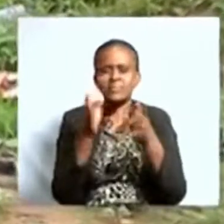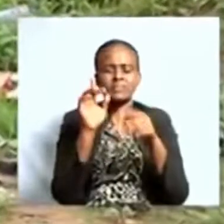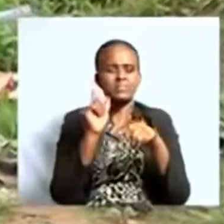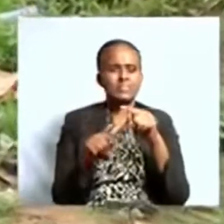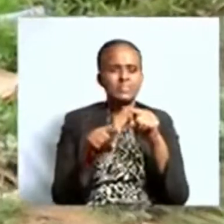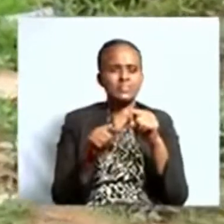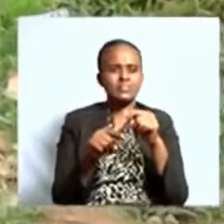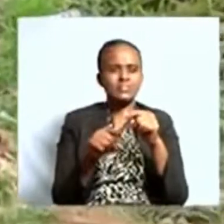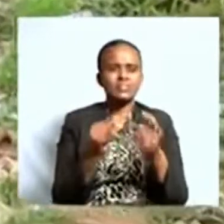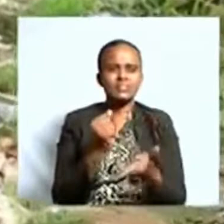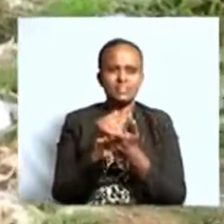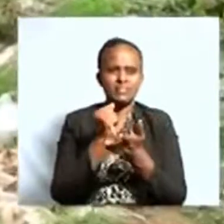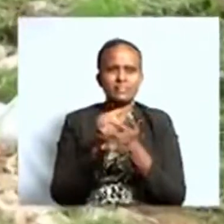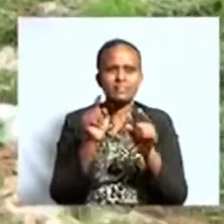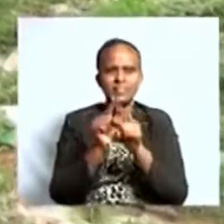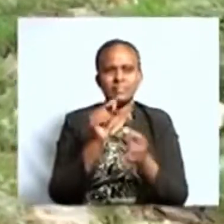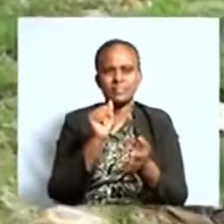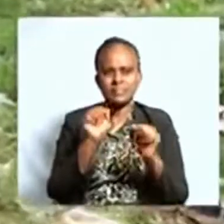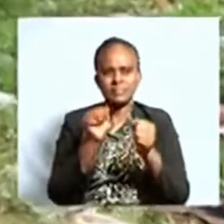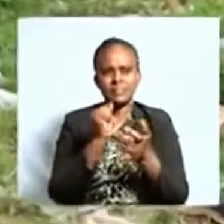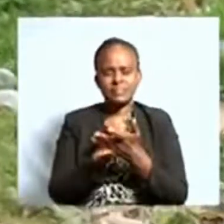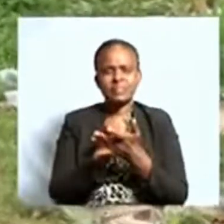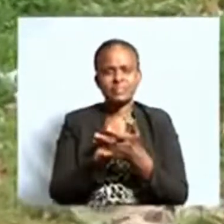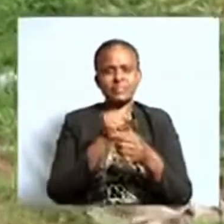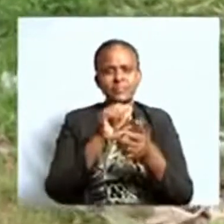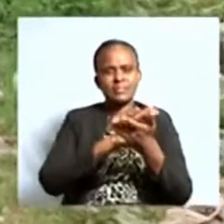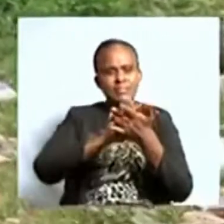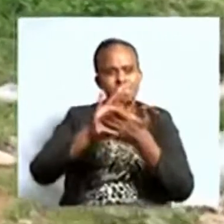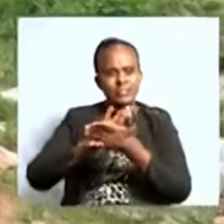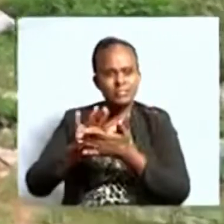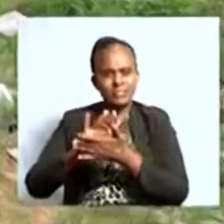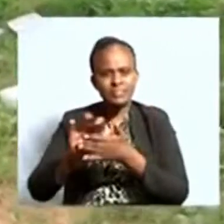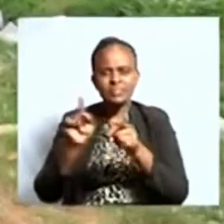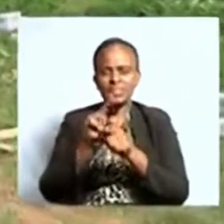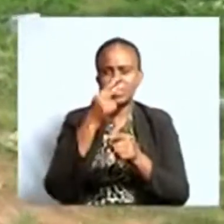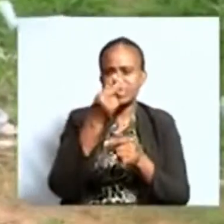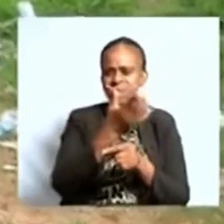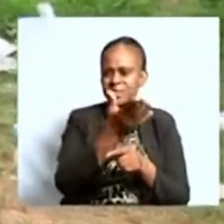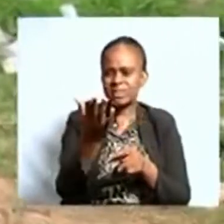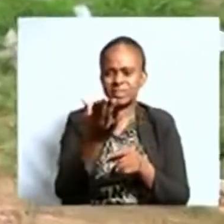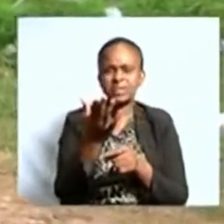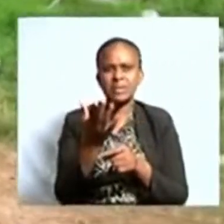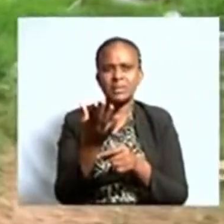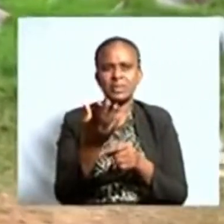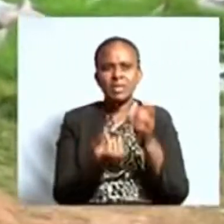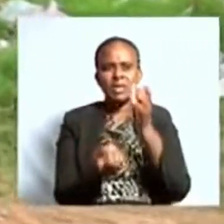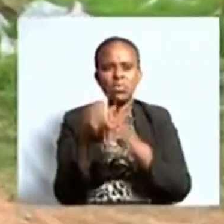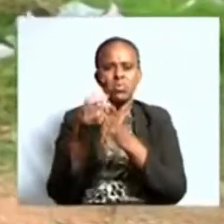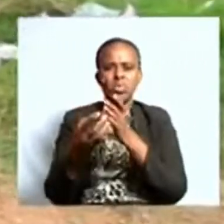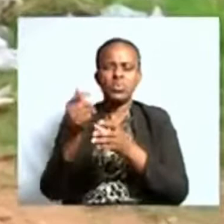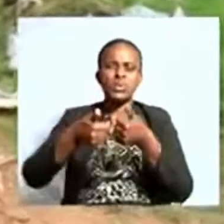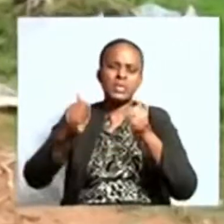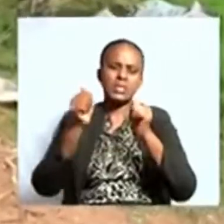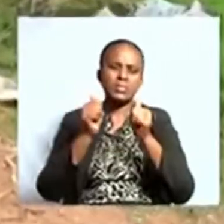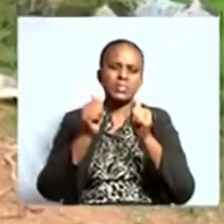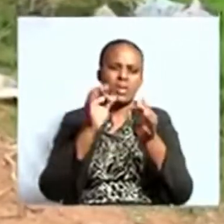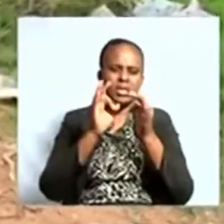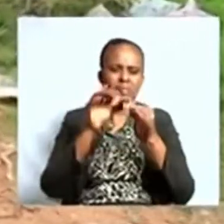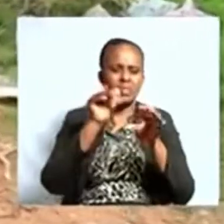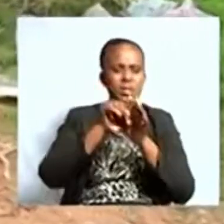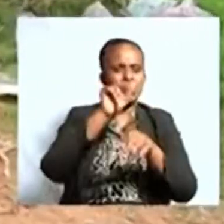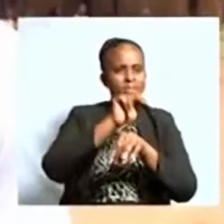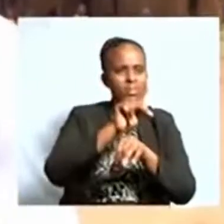least bakatingenelako batitandizako batigrade lako che surface, you know, mkayangara kapinga pano ni jairi imera eka. If it's in the project,